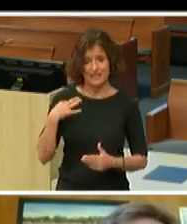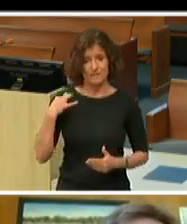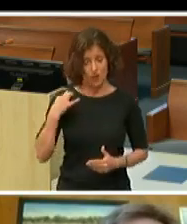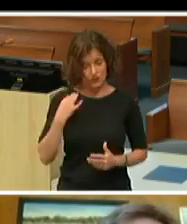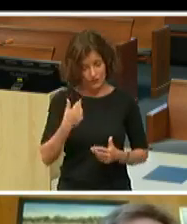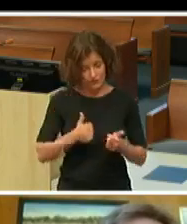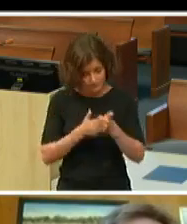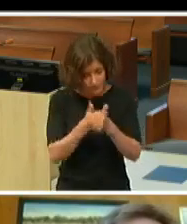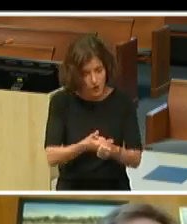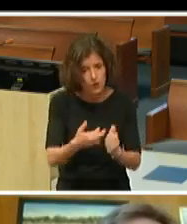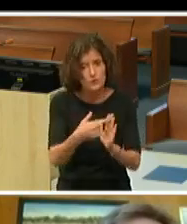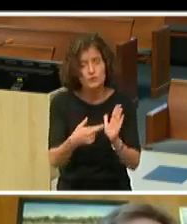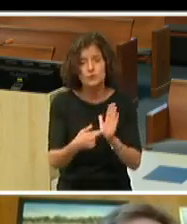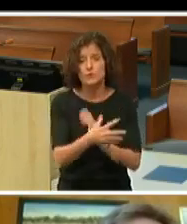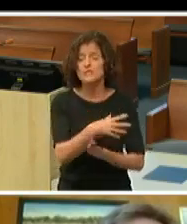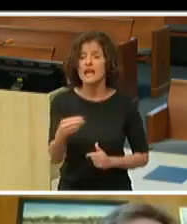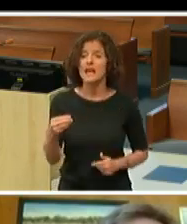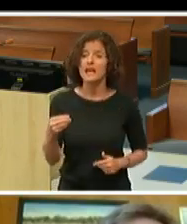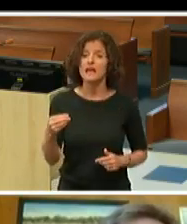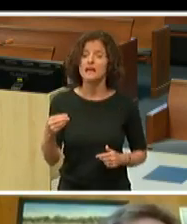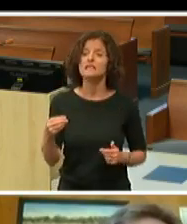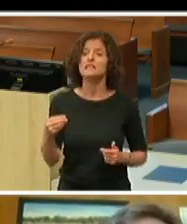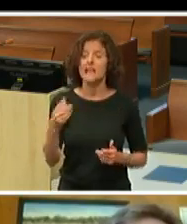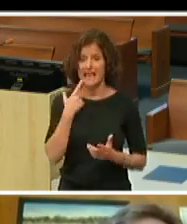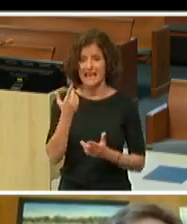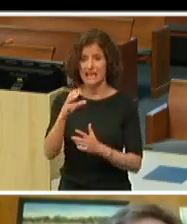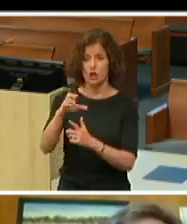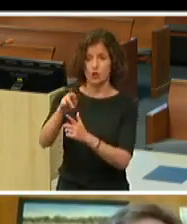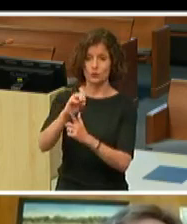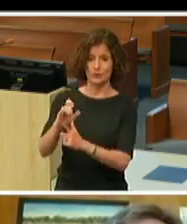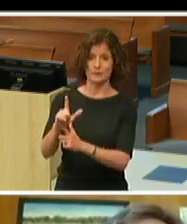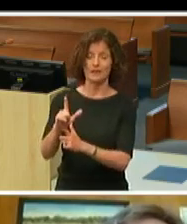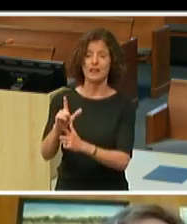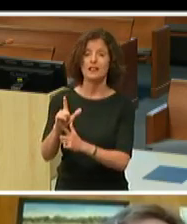and a criminal,